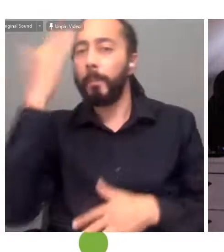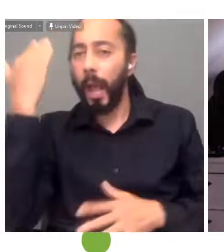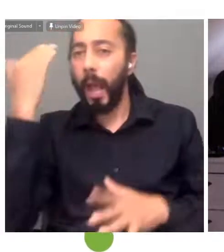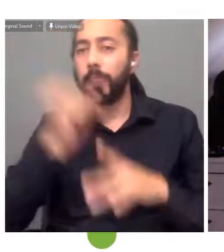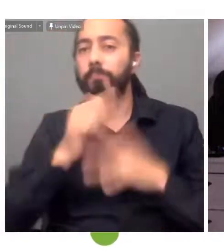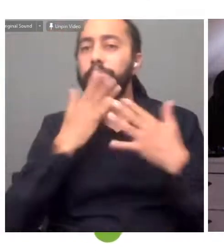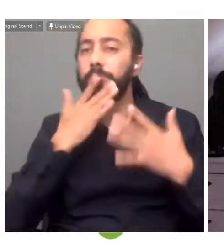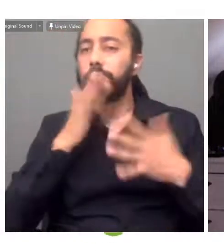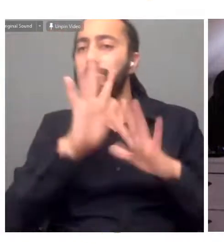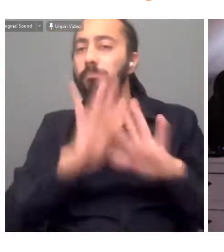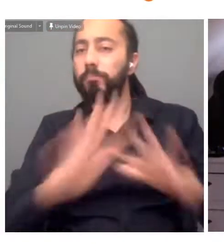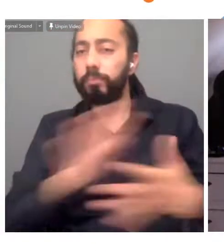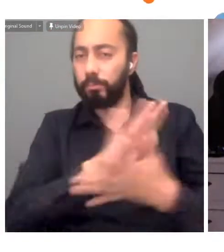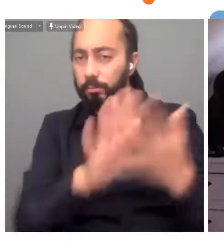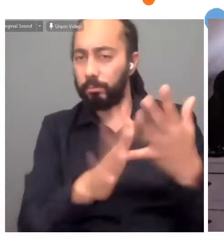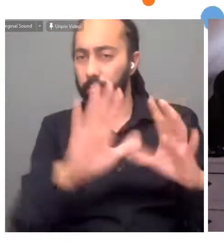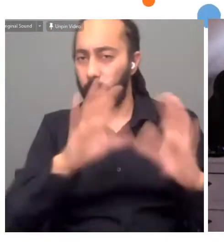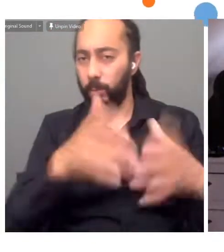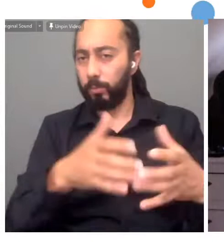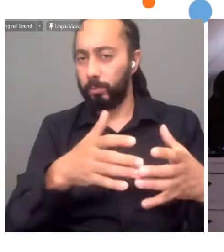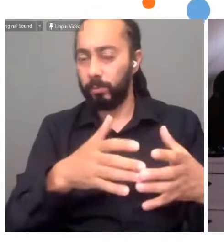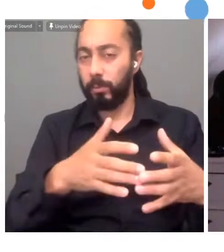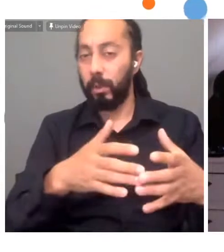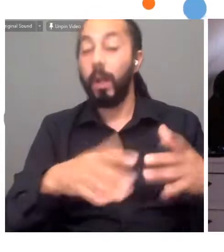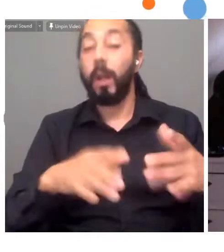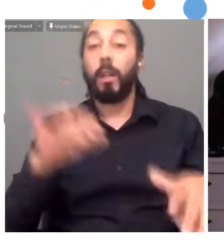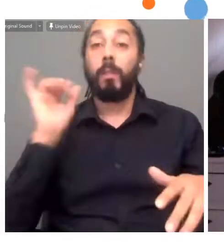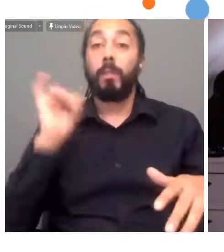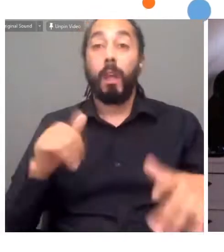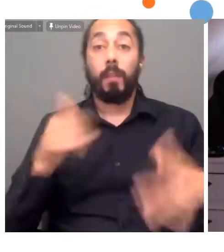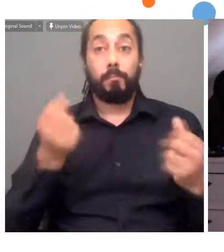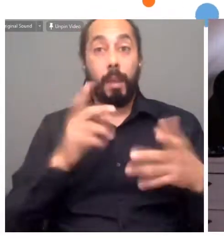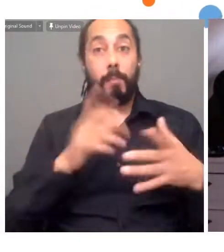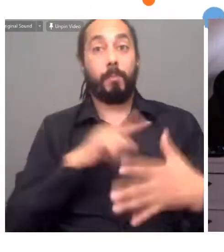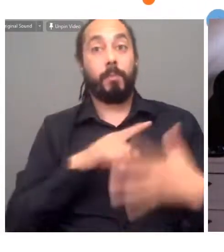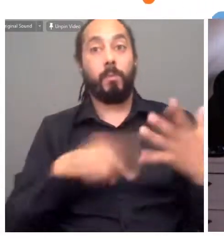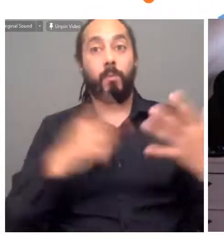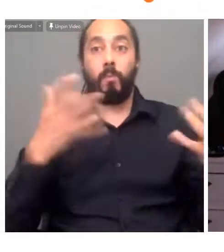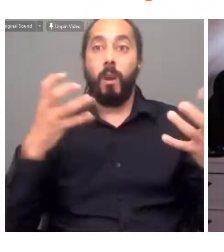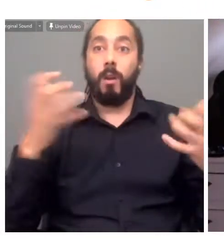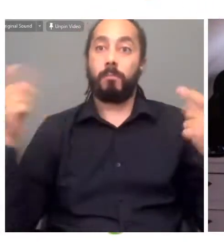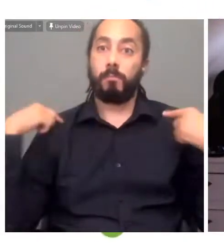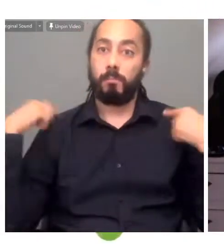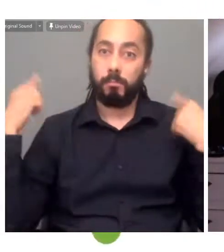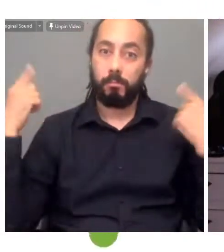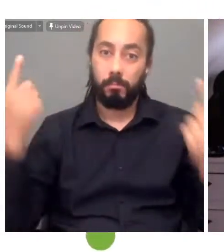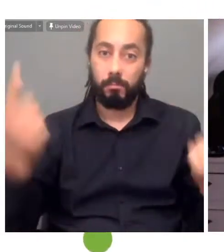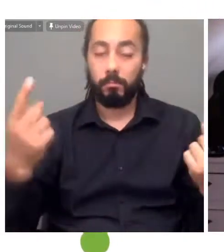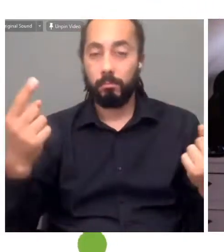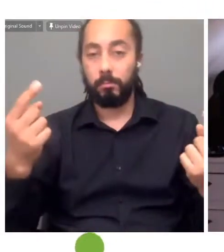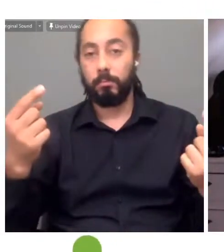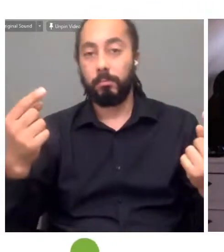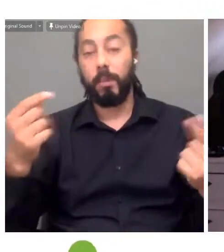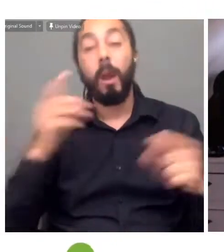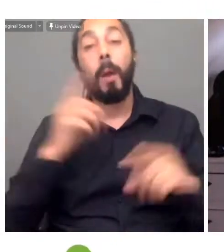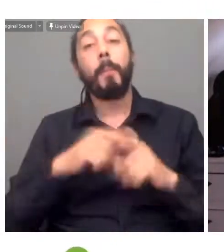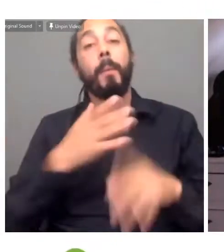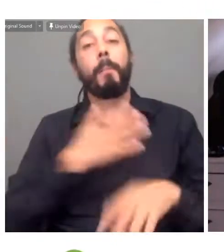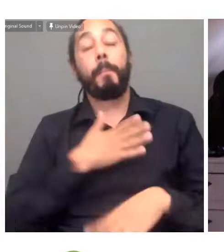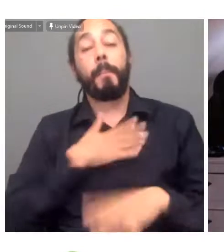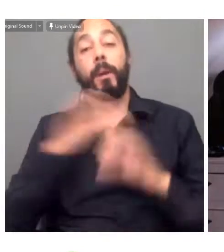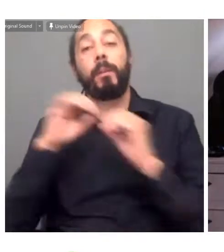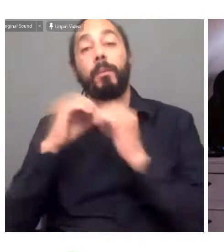time, and some are feeling that, you know, as the paper that my organization put out, achieving equity or waiting for